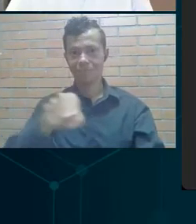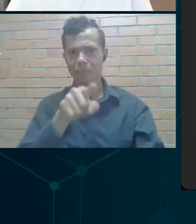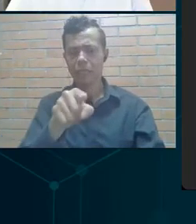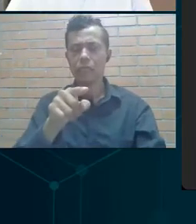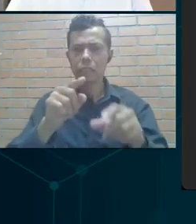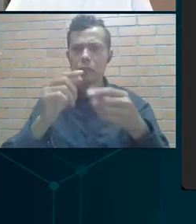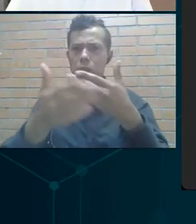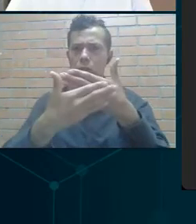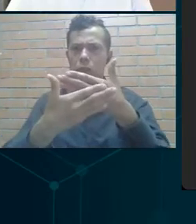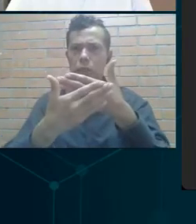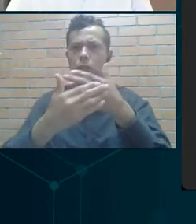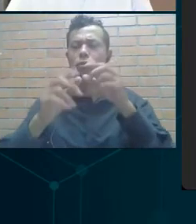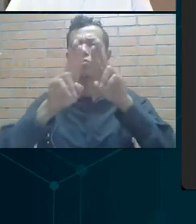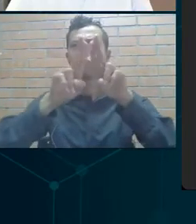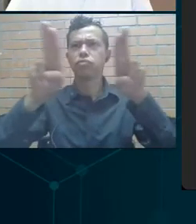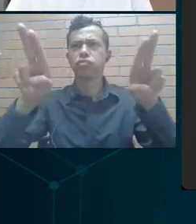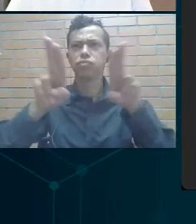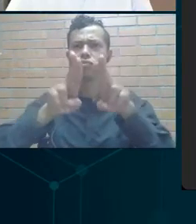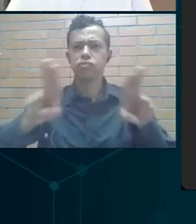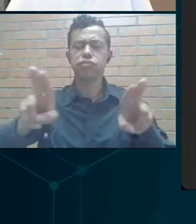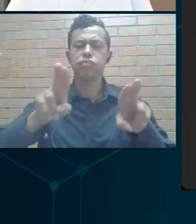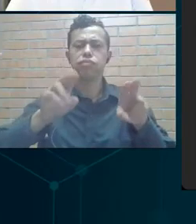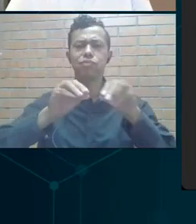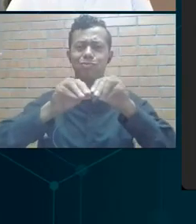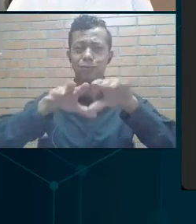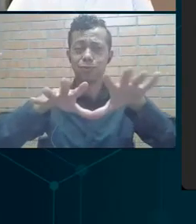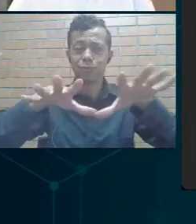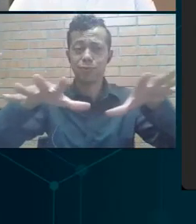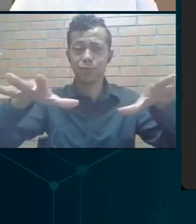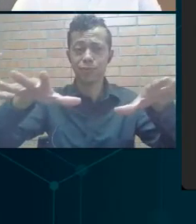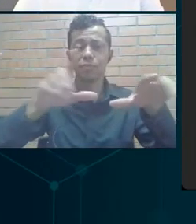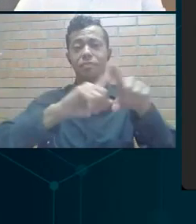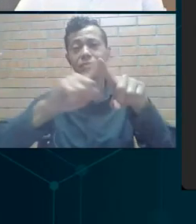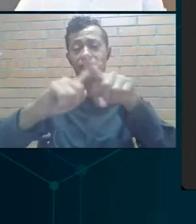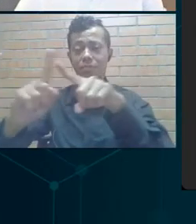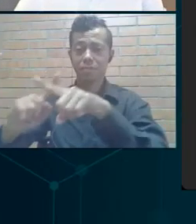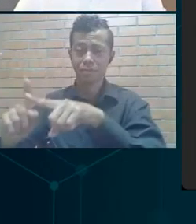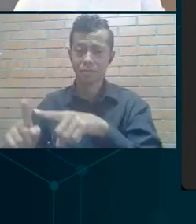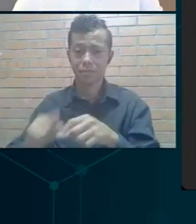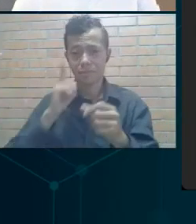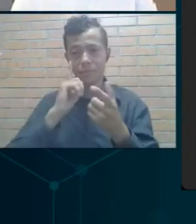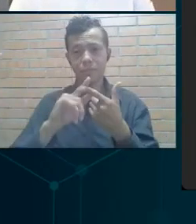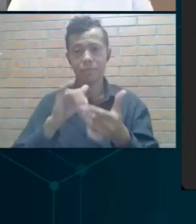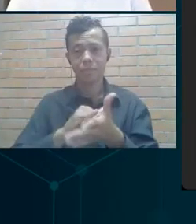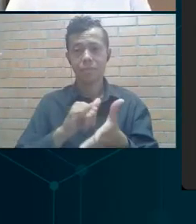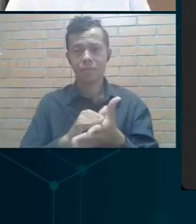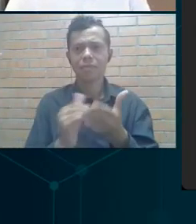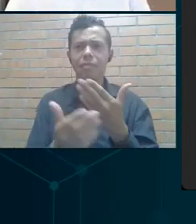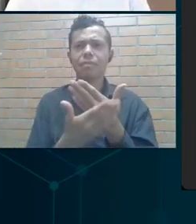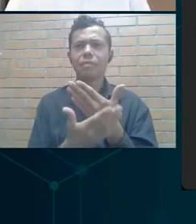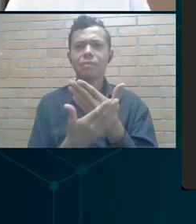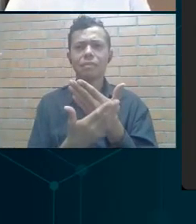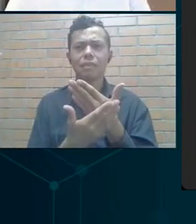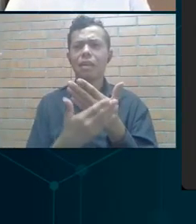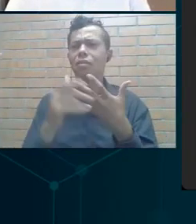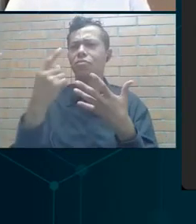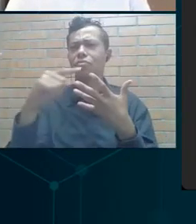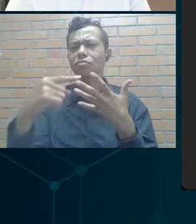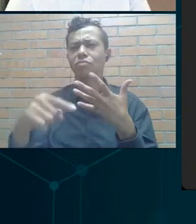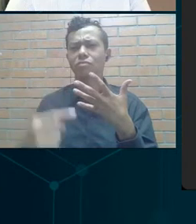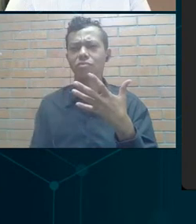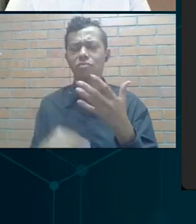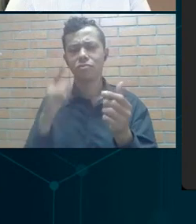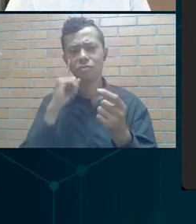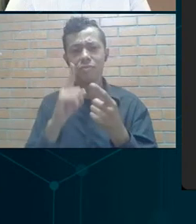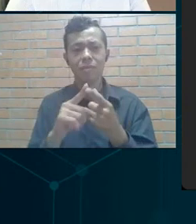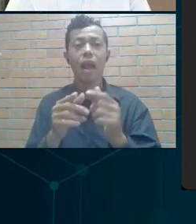able to access them all. But coming back now to, we have all this data, we have ability in the cloud to spin up machines